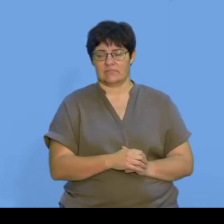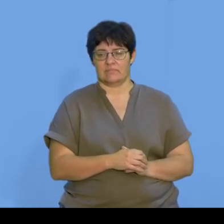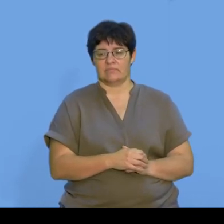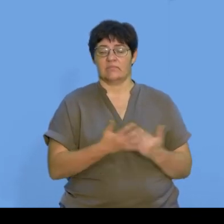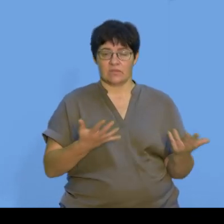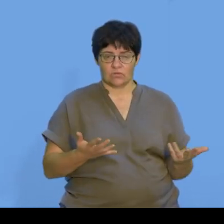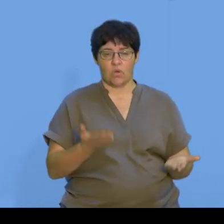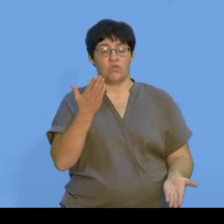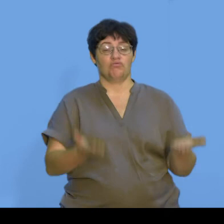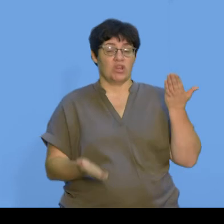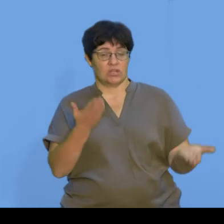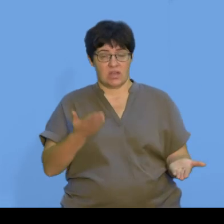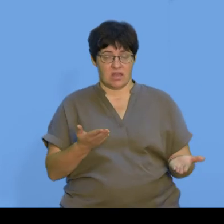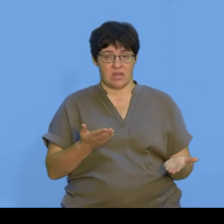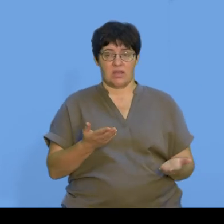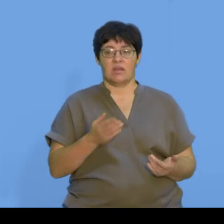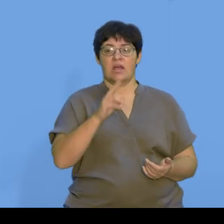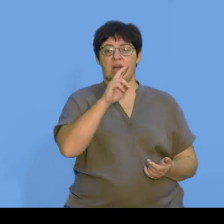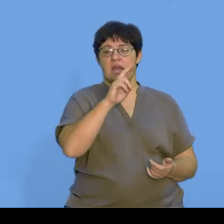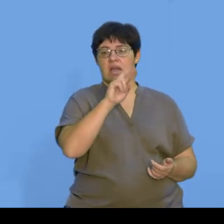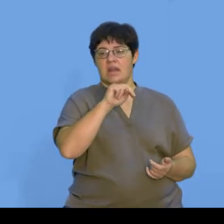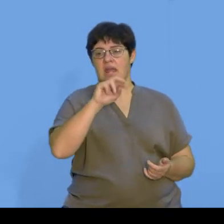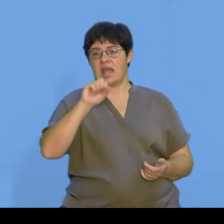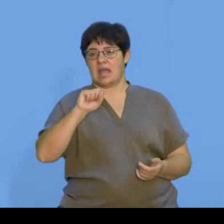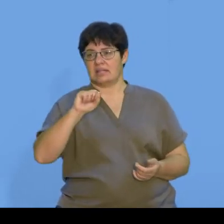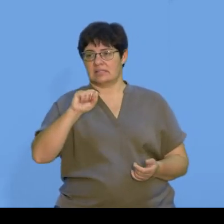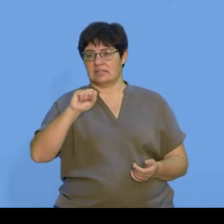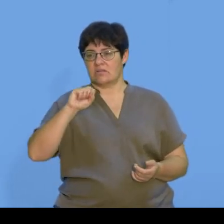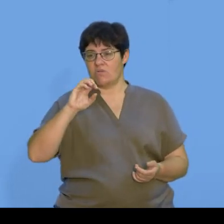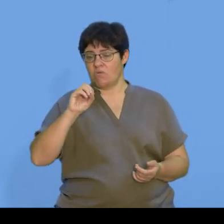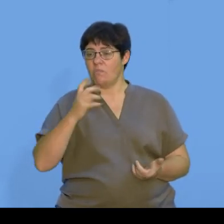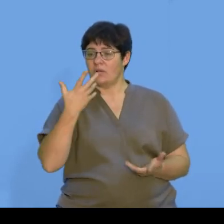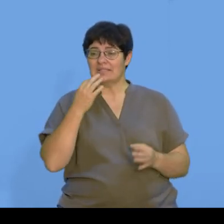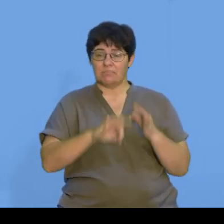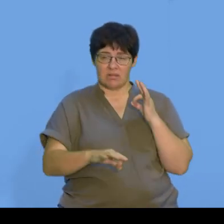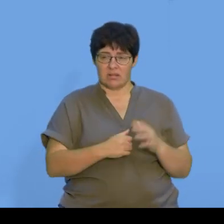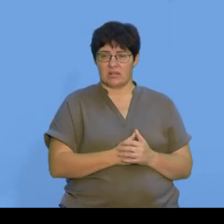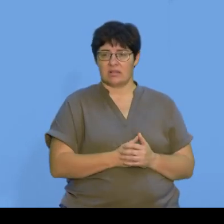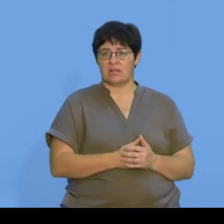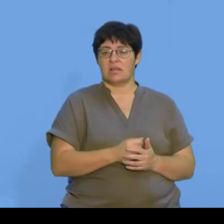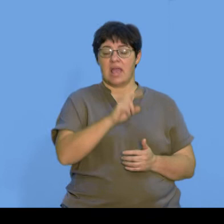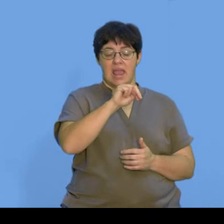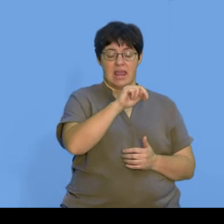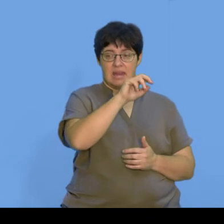So this gives us a 3. So the ratio of sodium is to sulfur is to oxygen, in